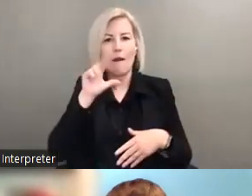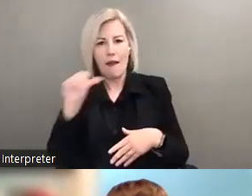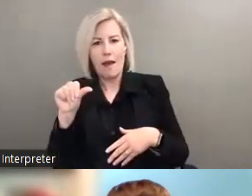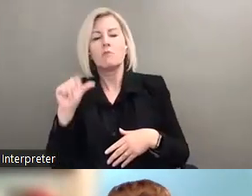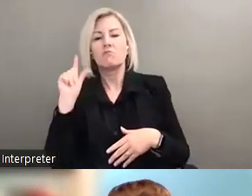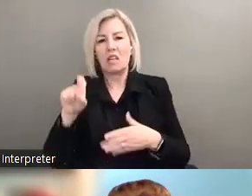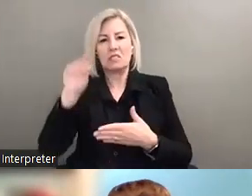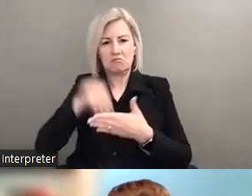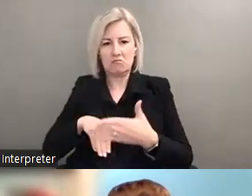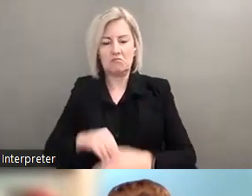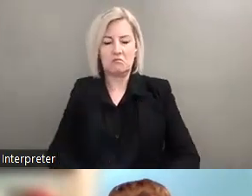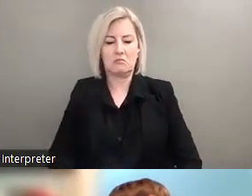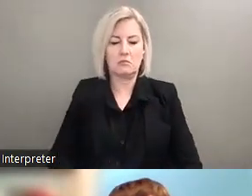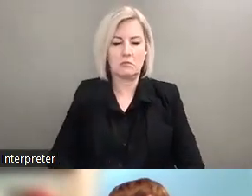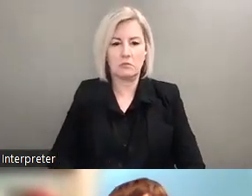to submit.